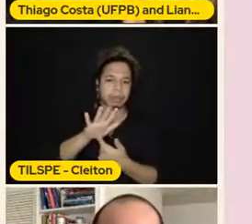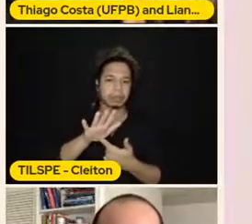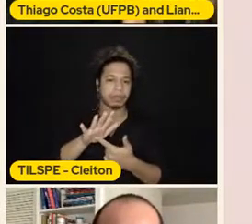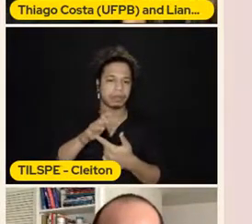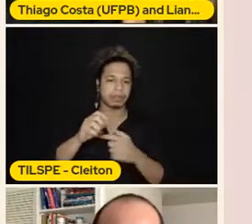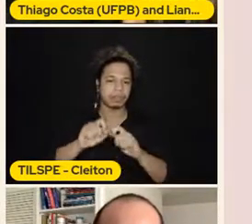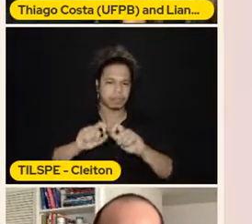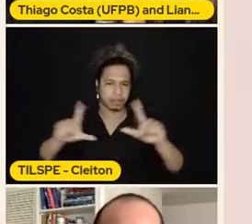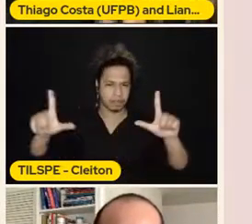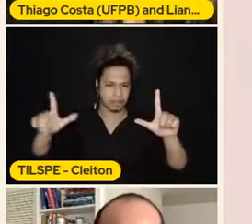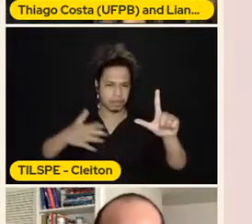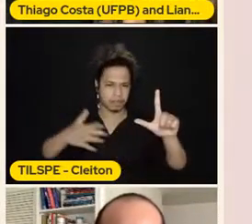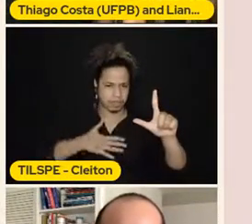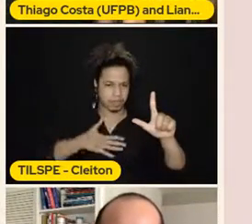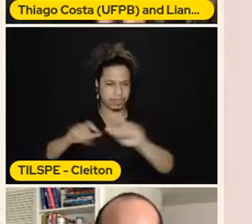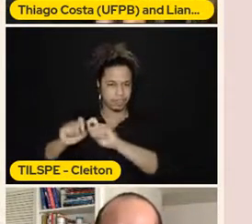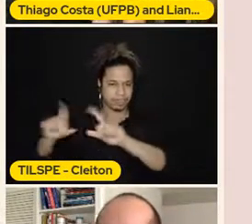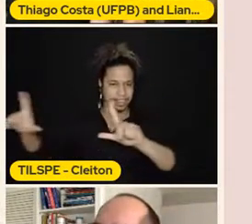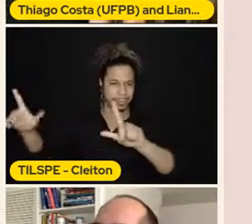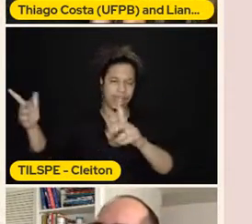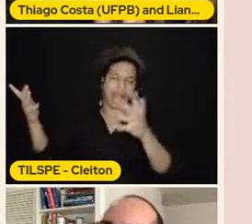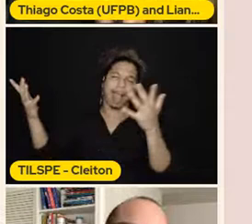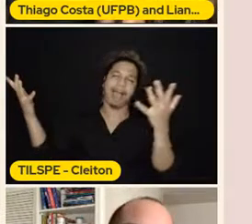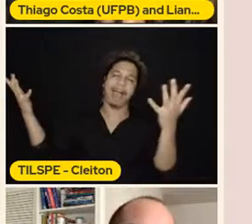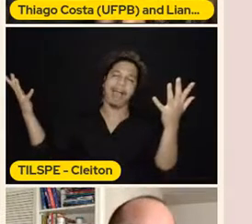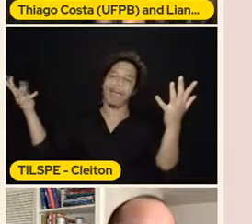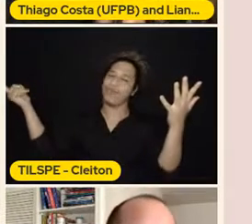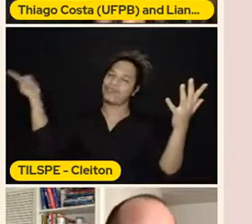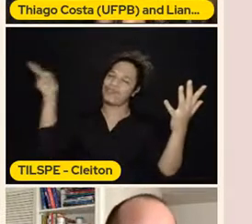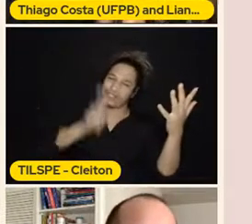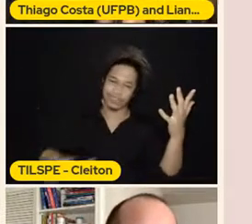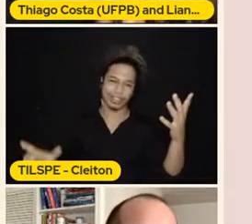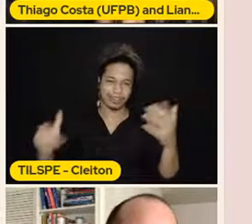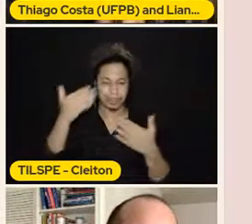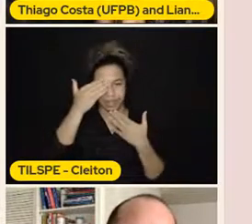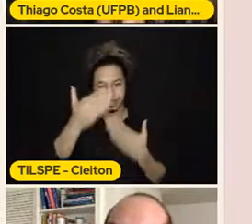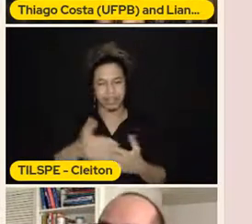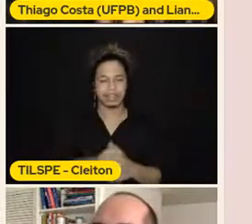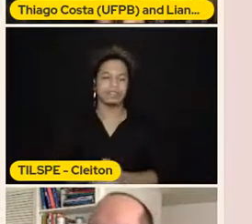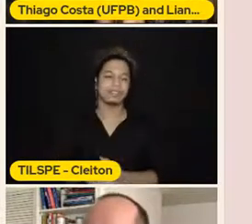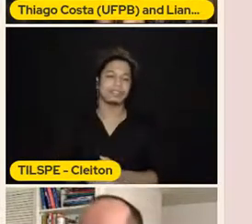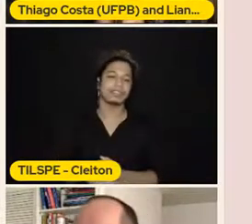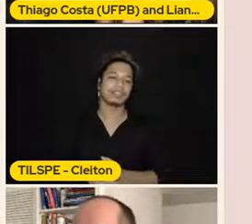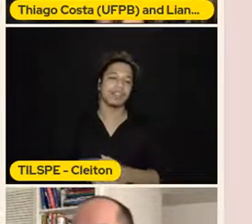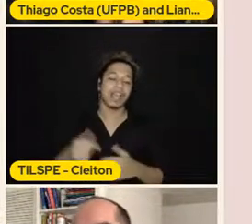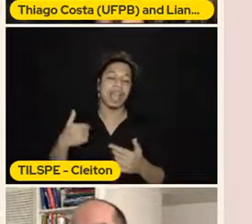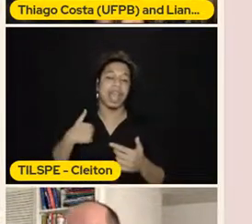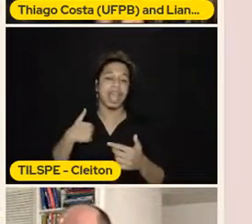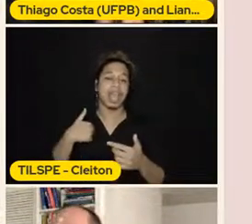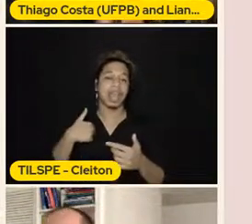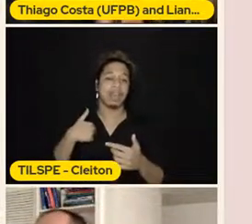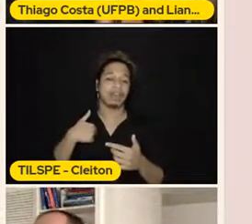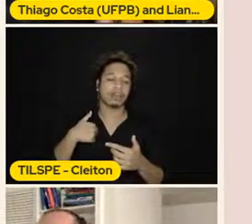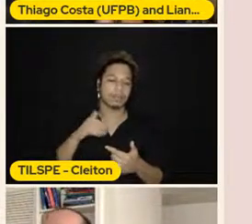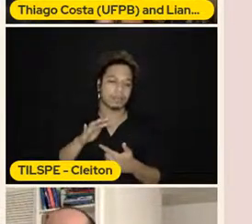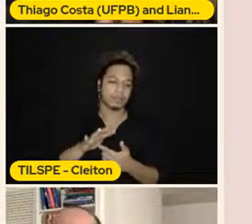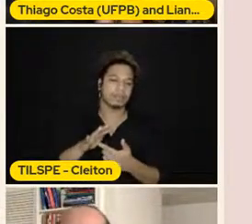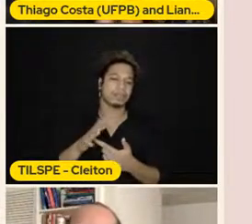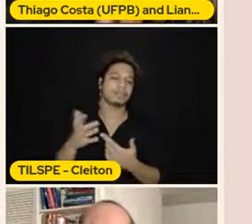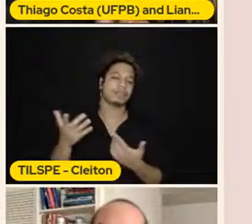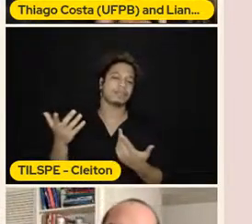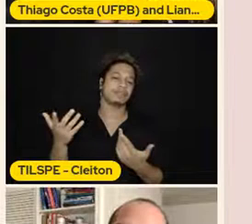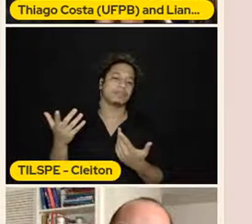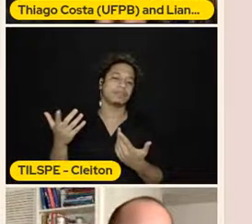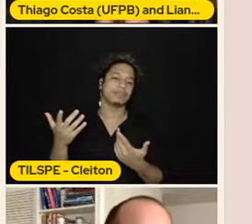Yes. There you go. Thank you so much. So I'd like to acknowledge that I'm speaking from the traditional, ancestral, and